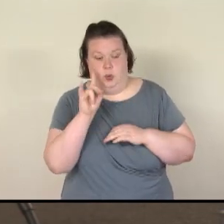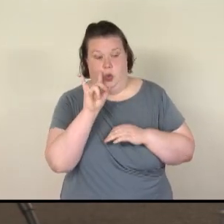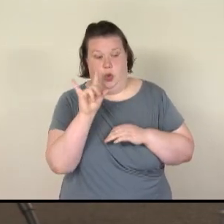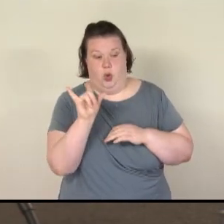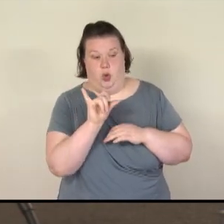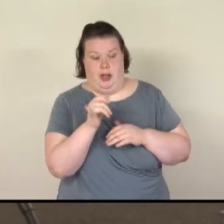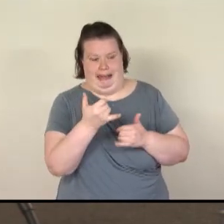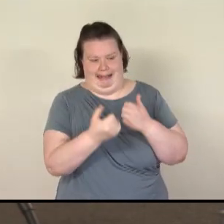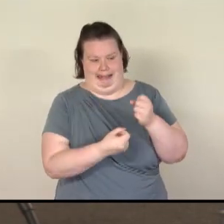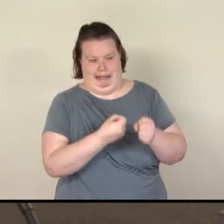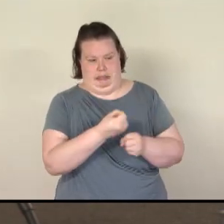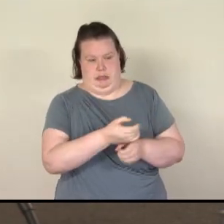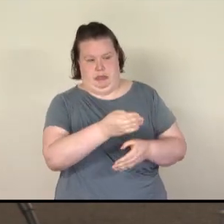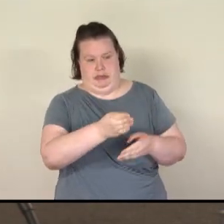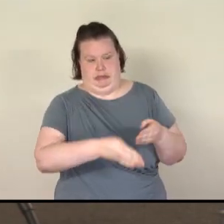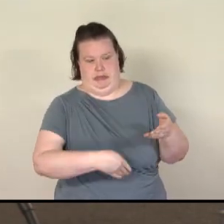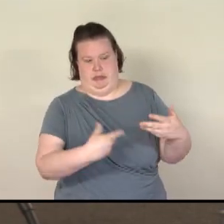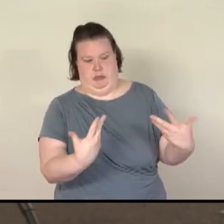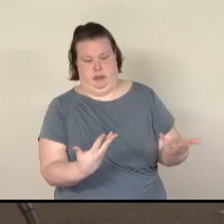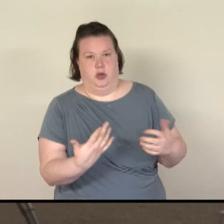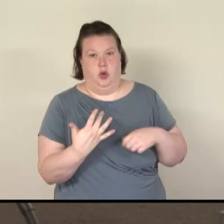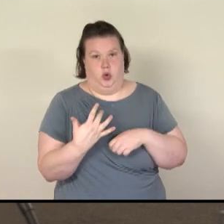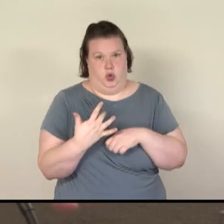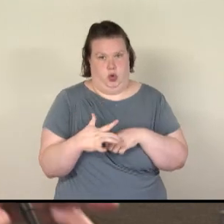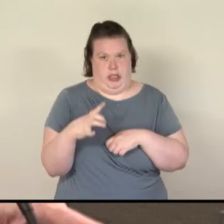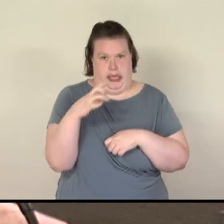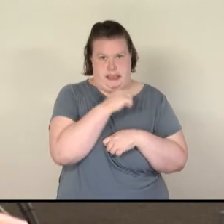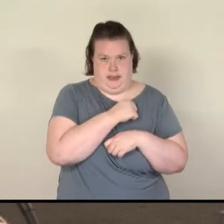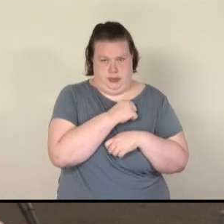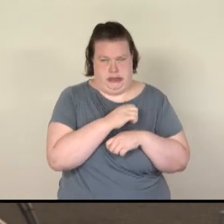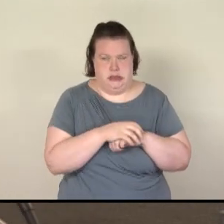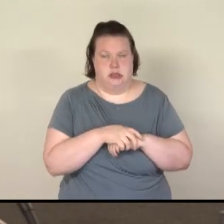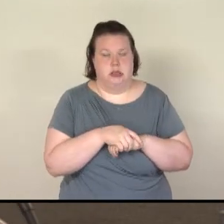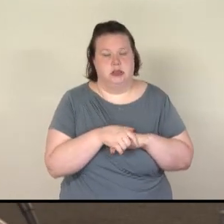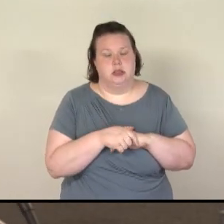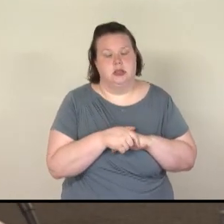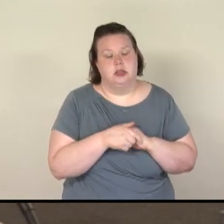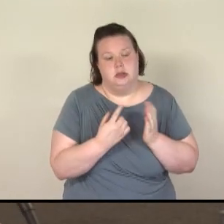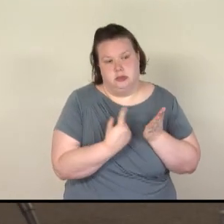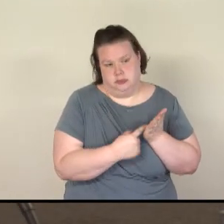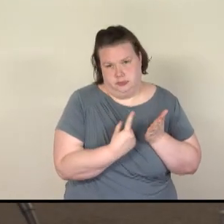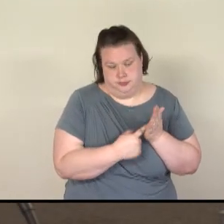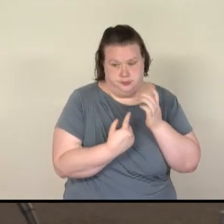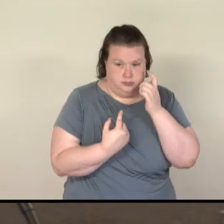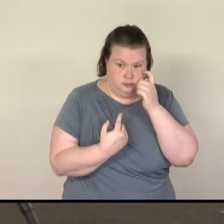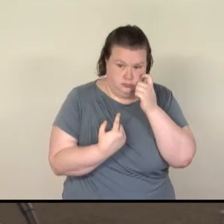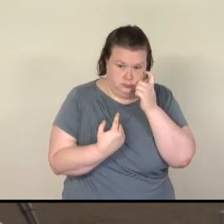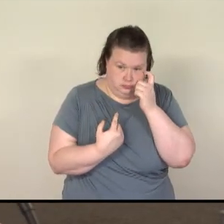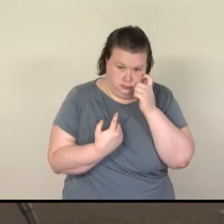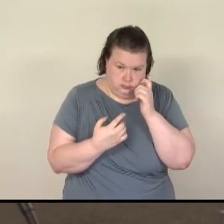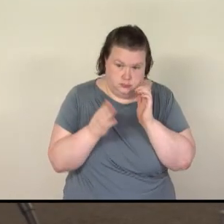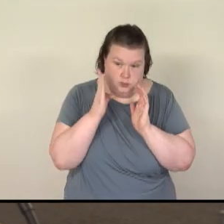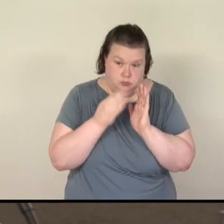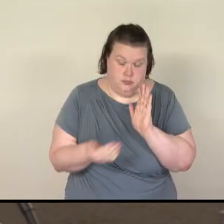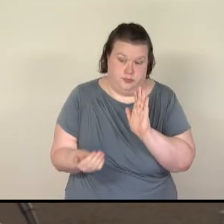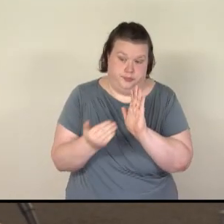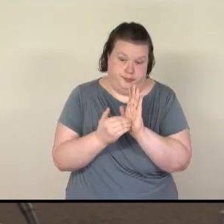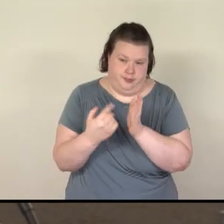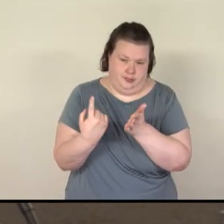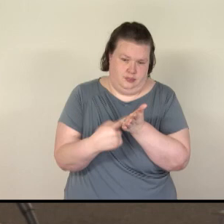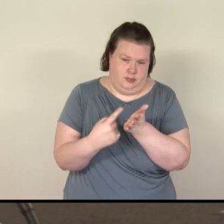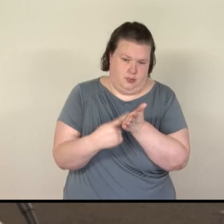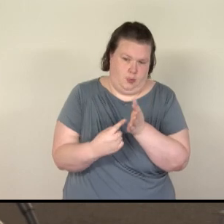end this year. These are still kind of early estimates, but we'll talk about that. And then again, we'll talk in a little bit